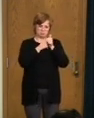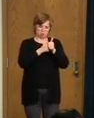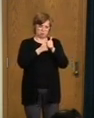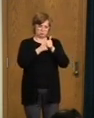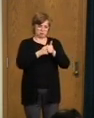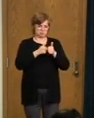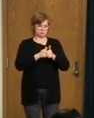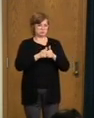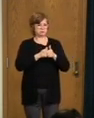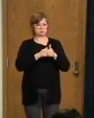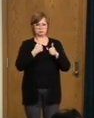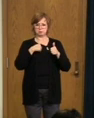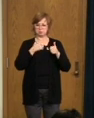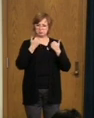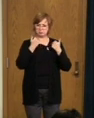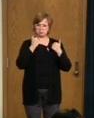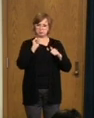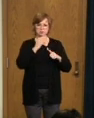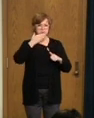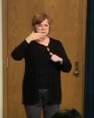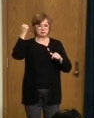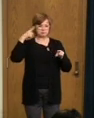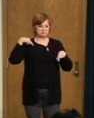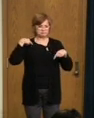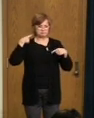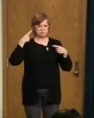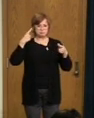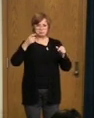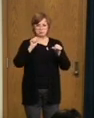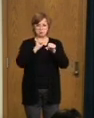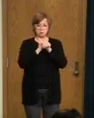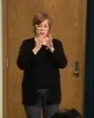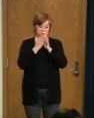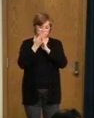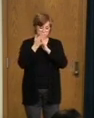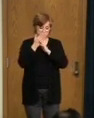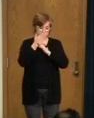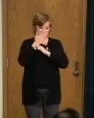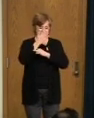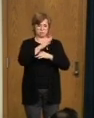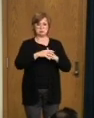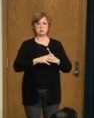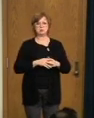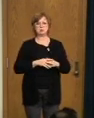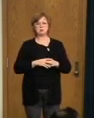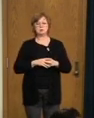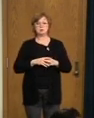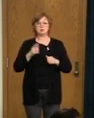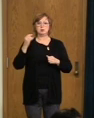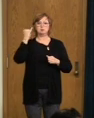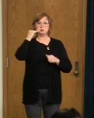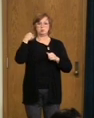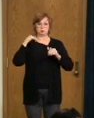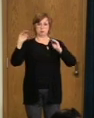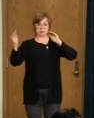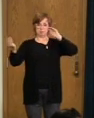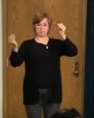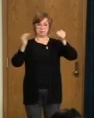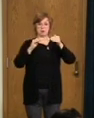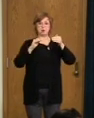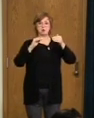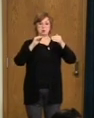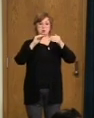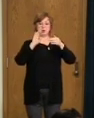as we, as we've worked our way through this. If you look at the comparative graphs, between the